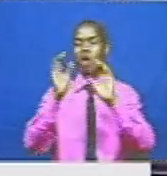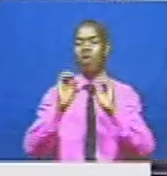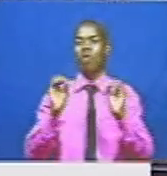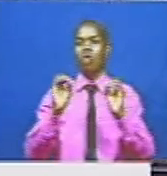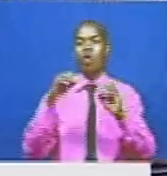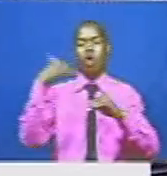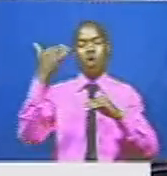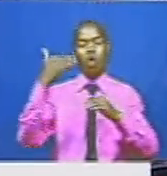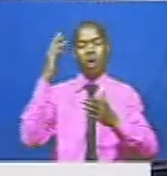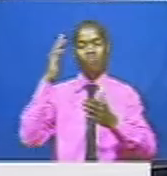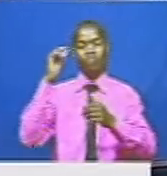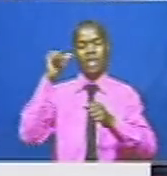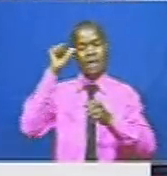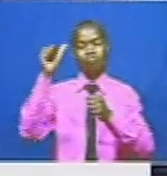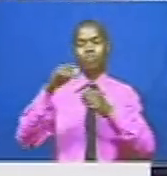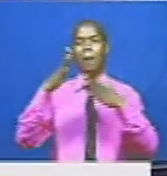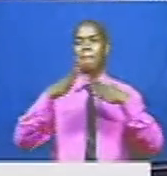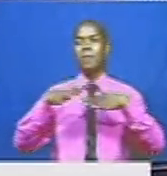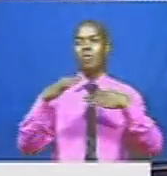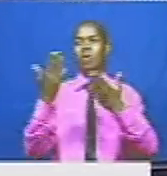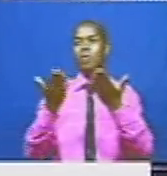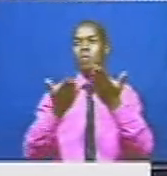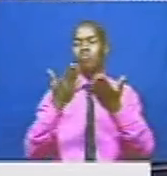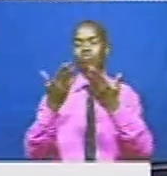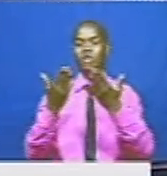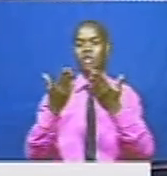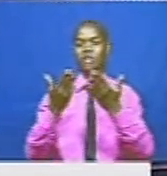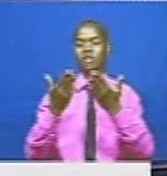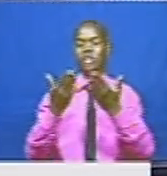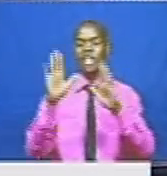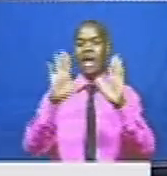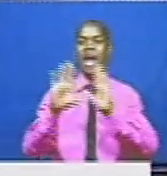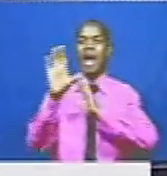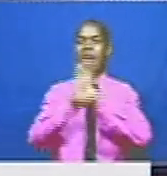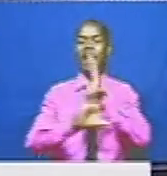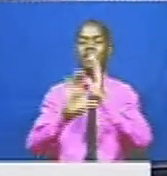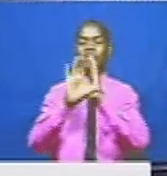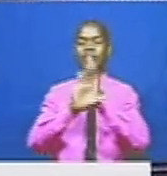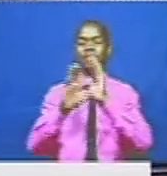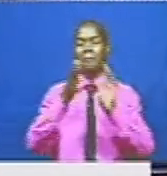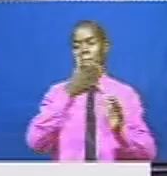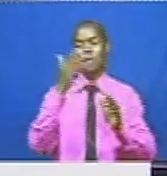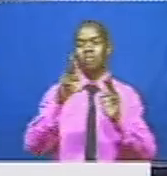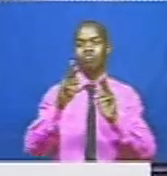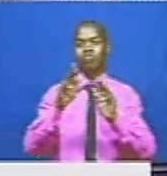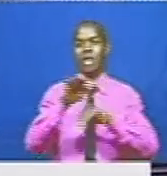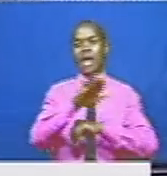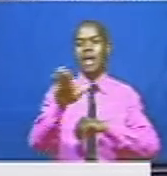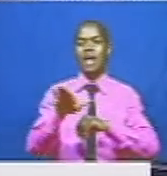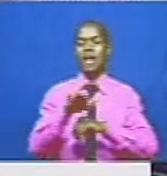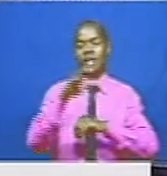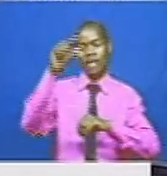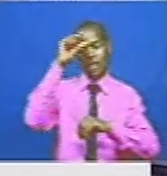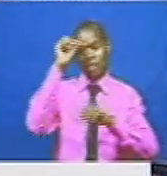time, for example, in being in exhibitions, branding the country, branding the attractions. This should be done by the government, the KTB,